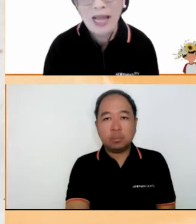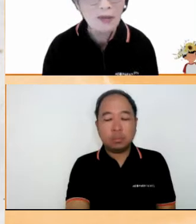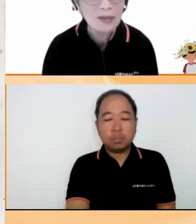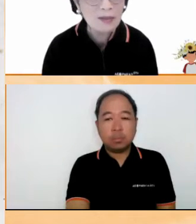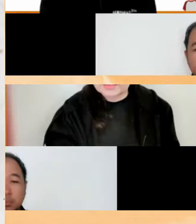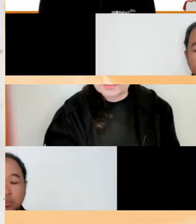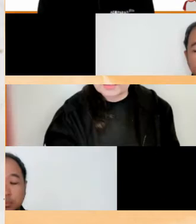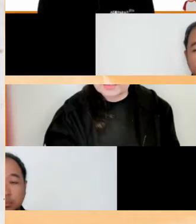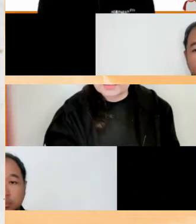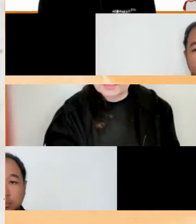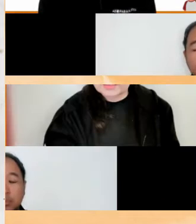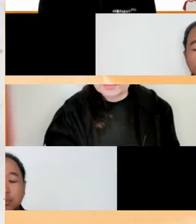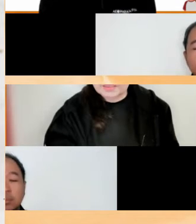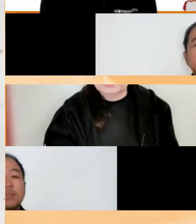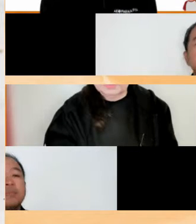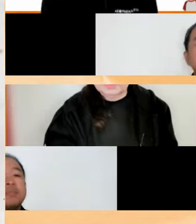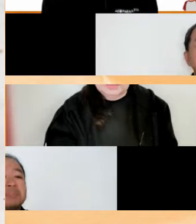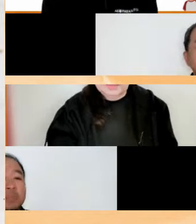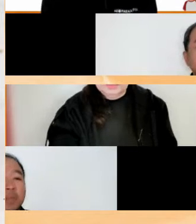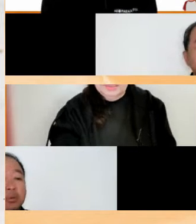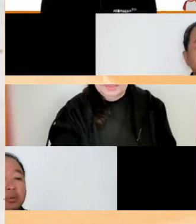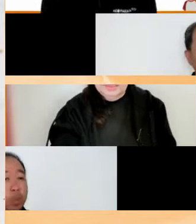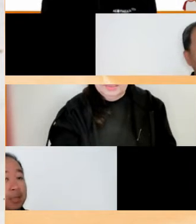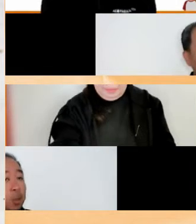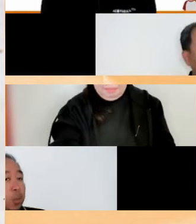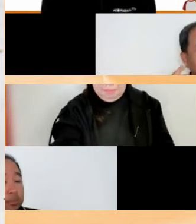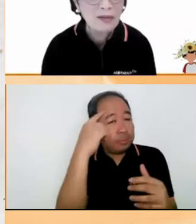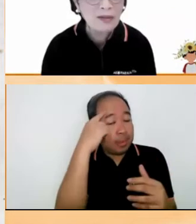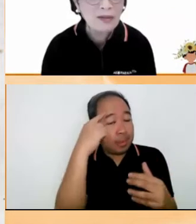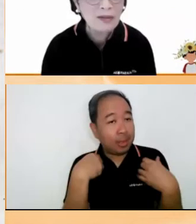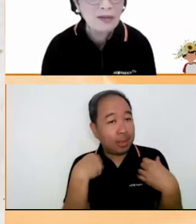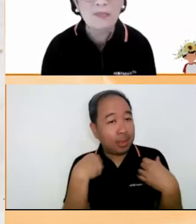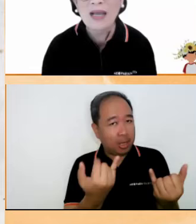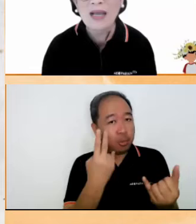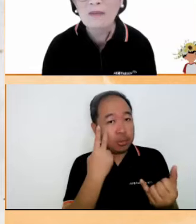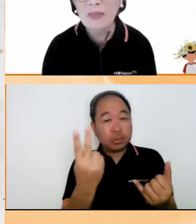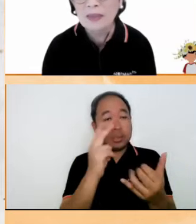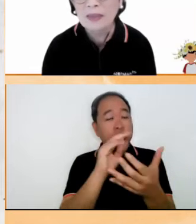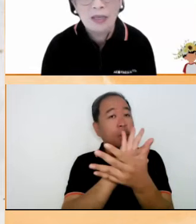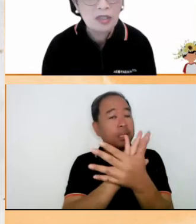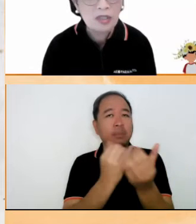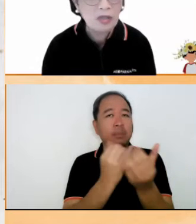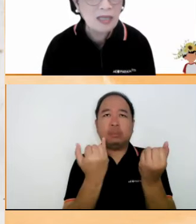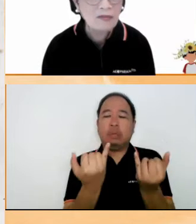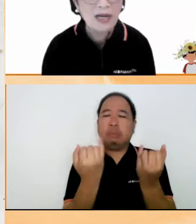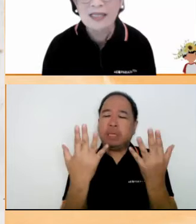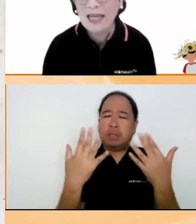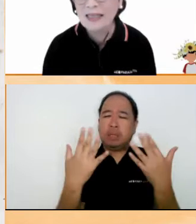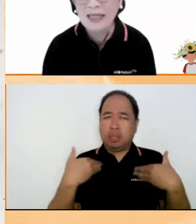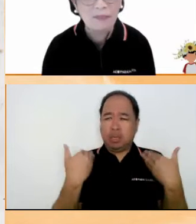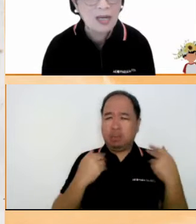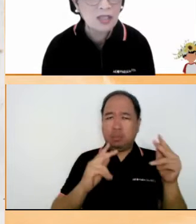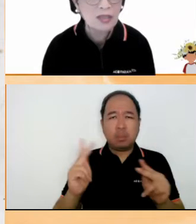mental health. And the pandemic made this very clear as we saw record numbers of young people consulting for